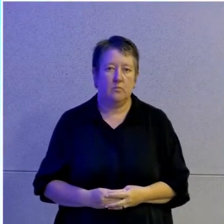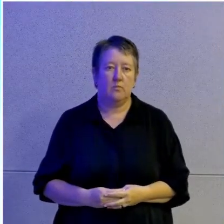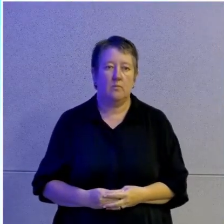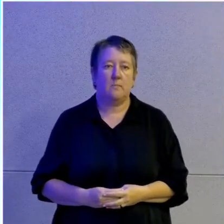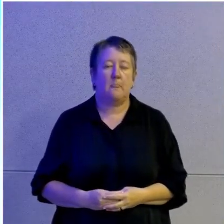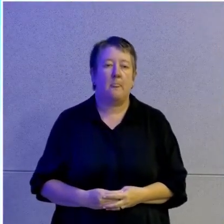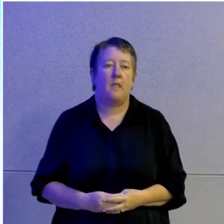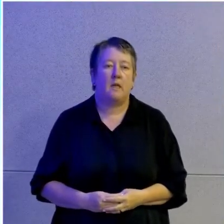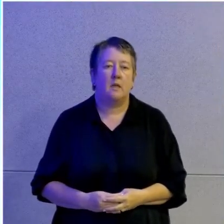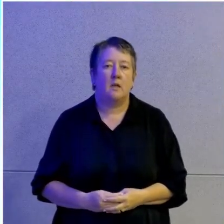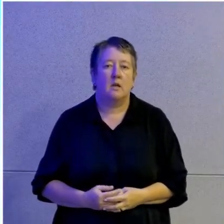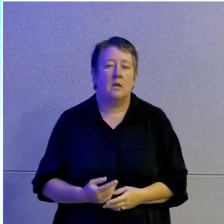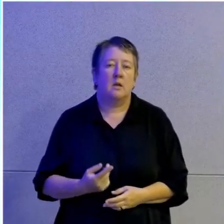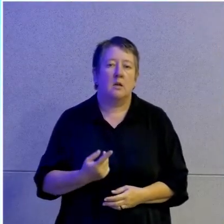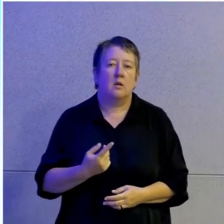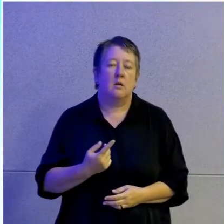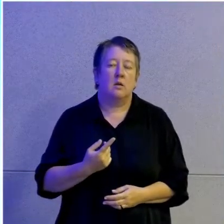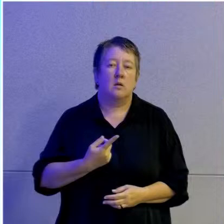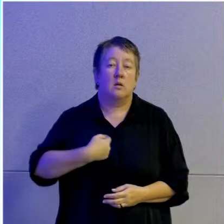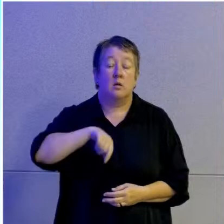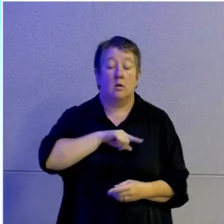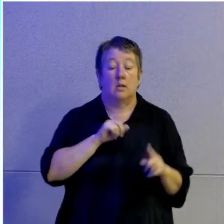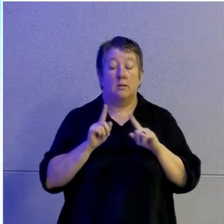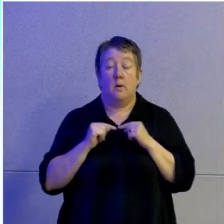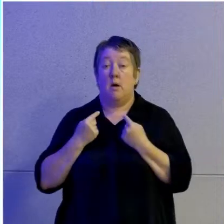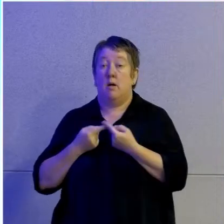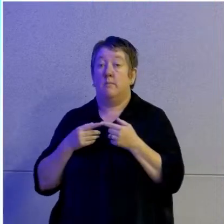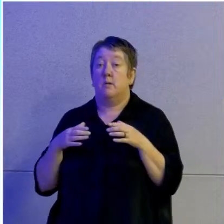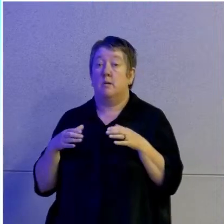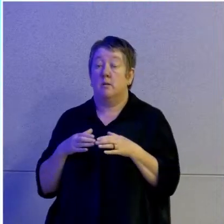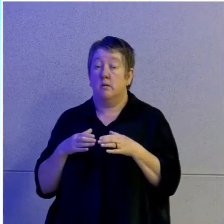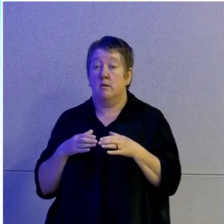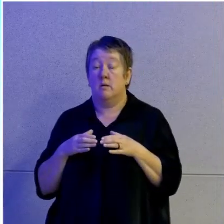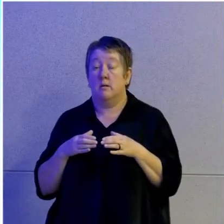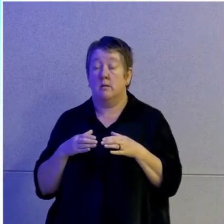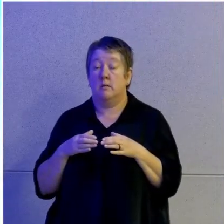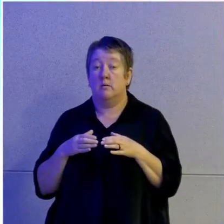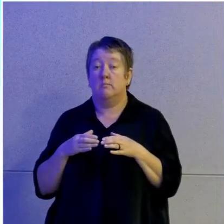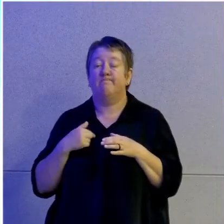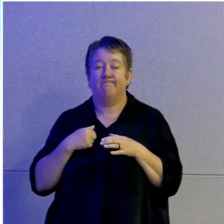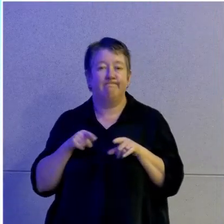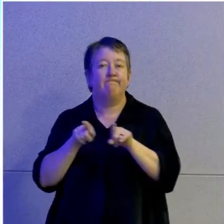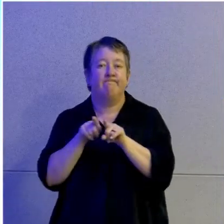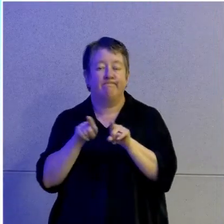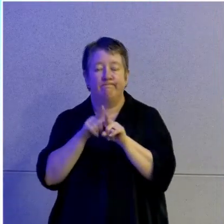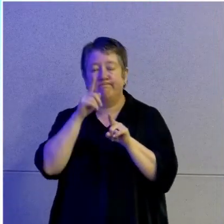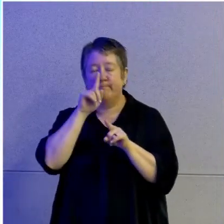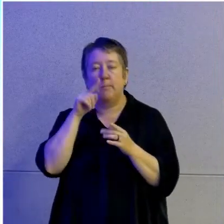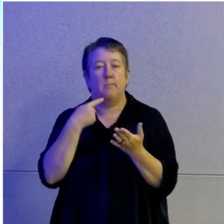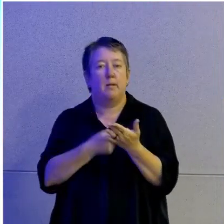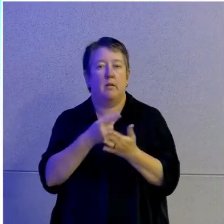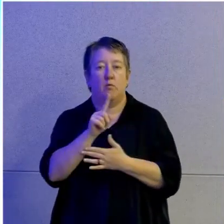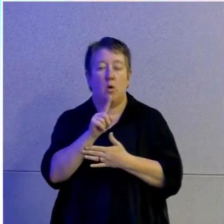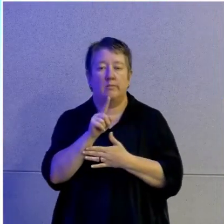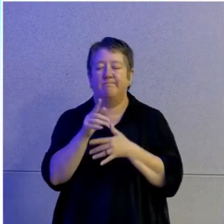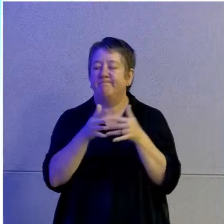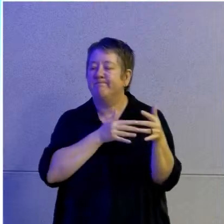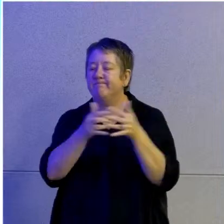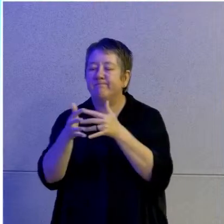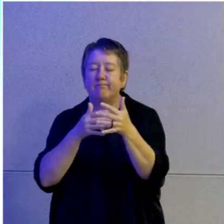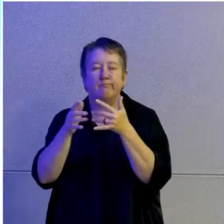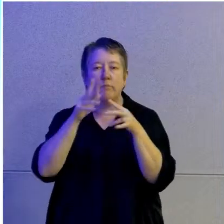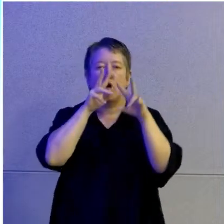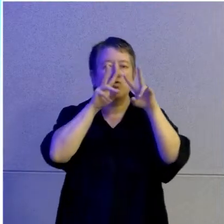DSTI, it is also our belief that all research activities must